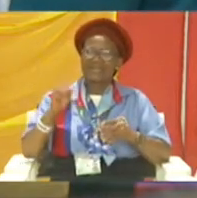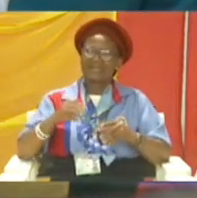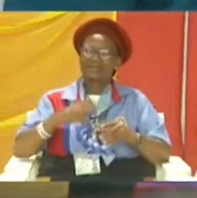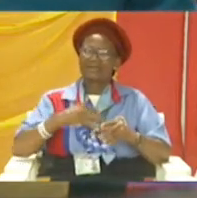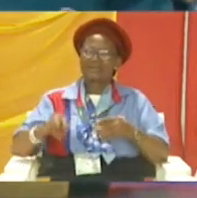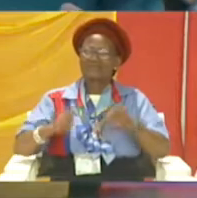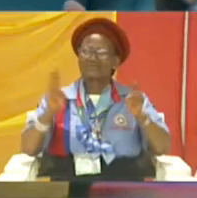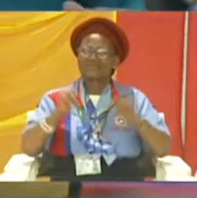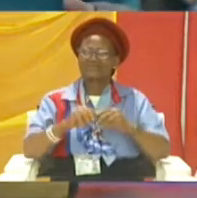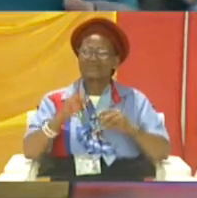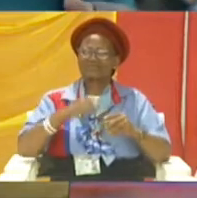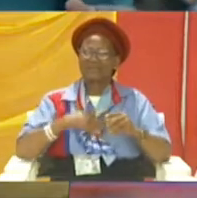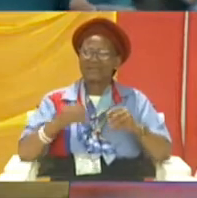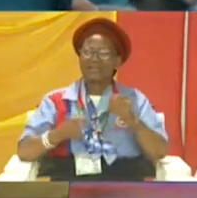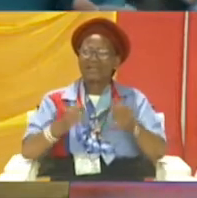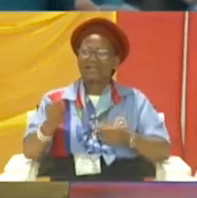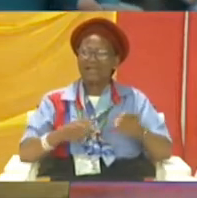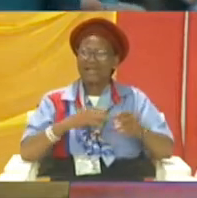God spoke. So you